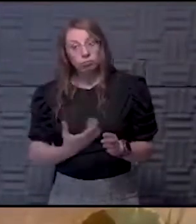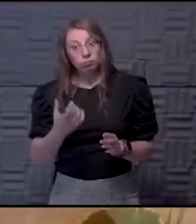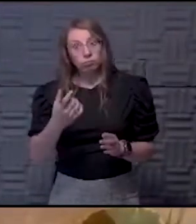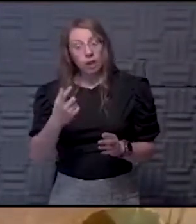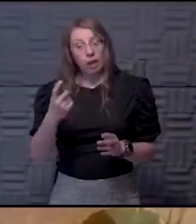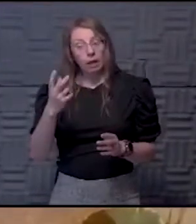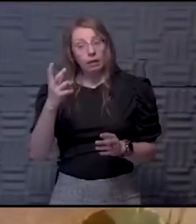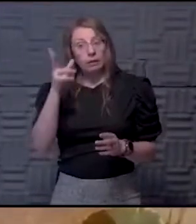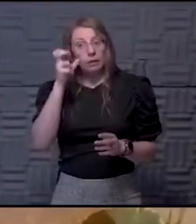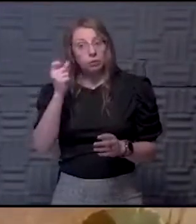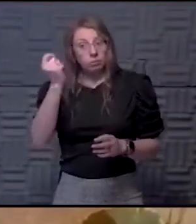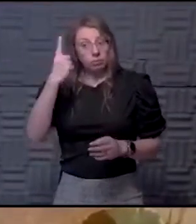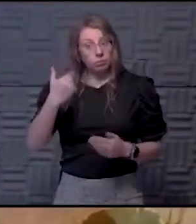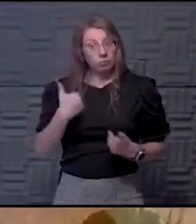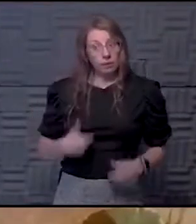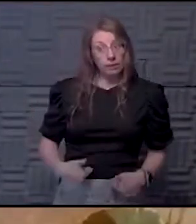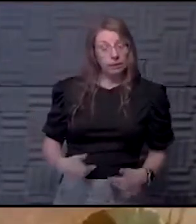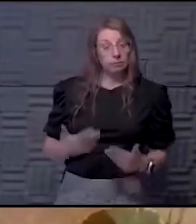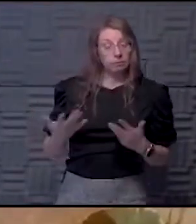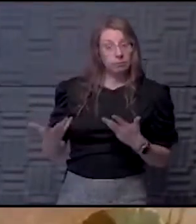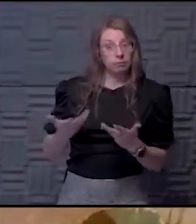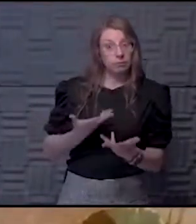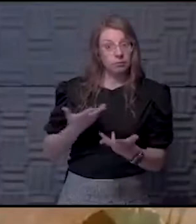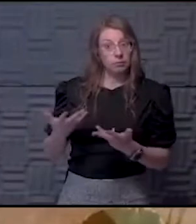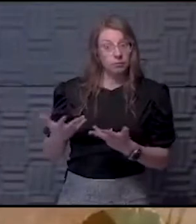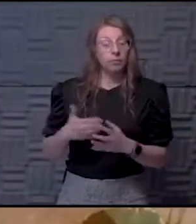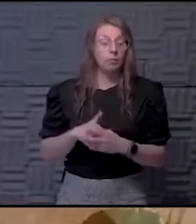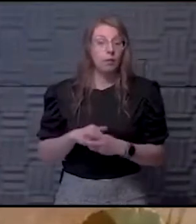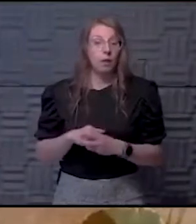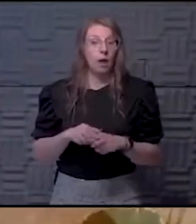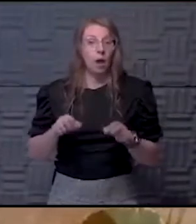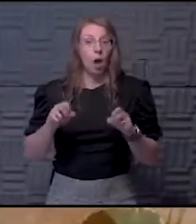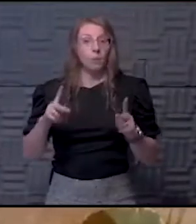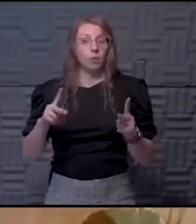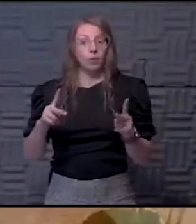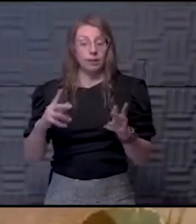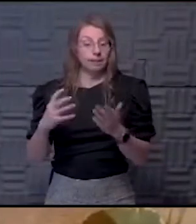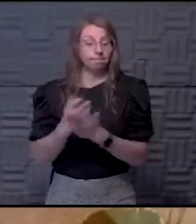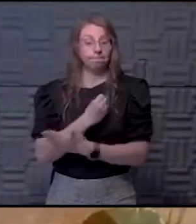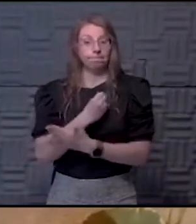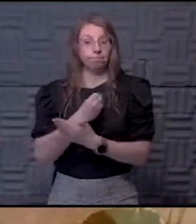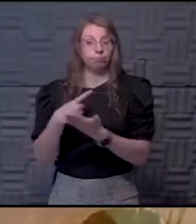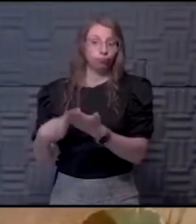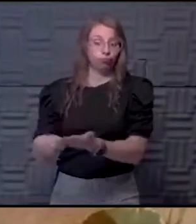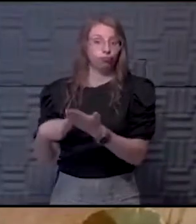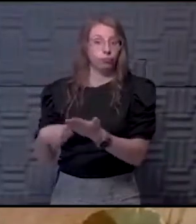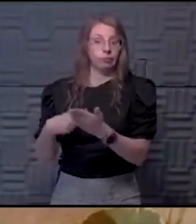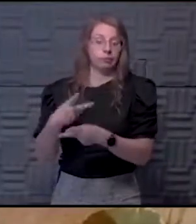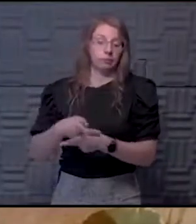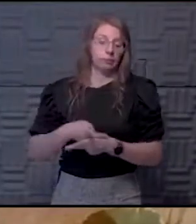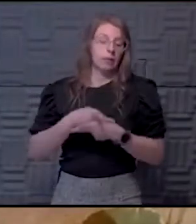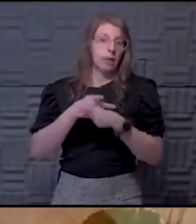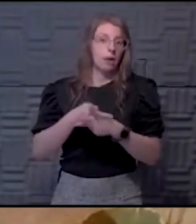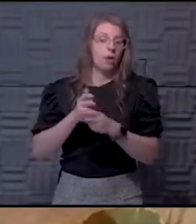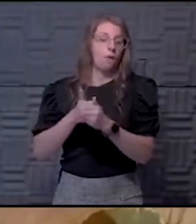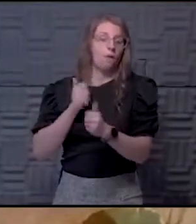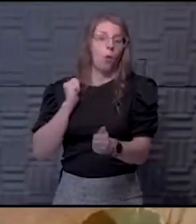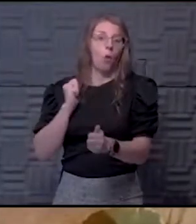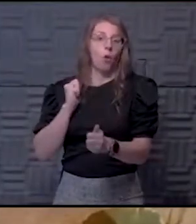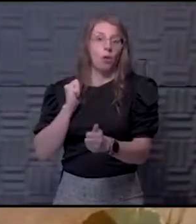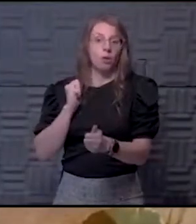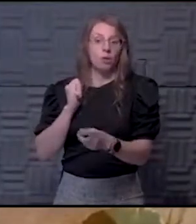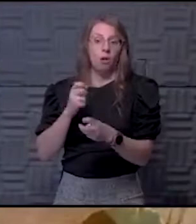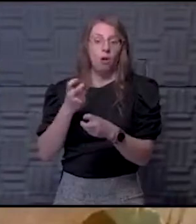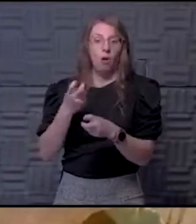to understand me? And when we then get the opportunity to talk, being very careful to avoid the